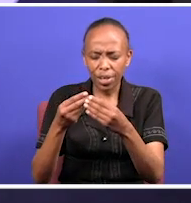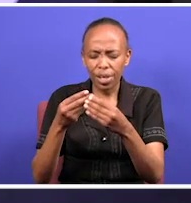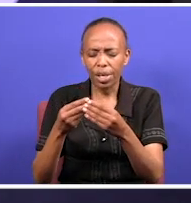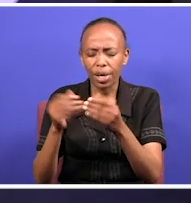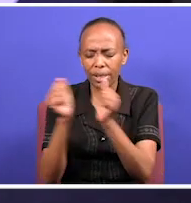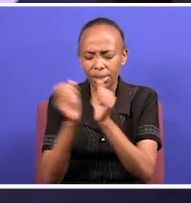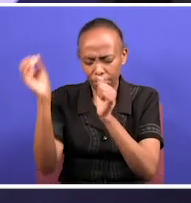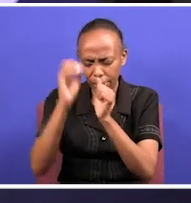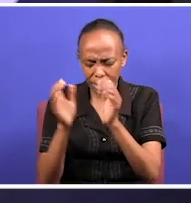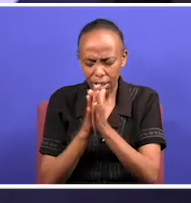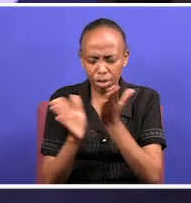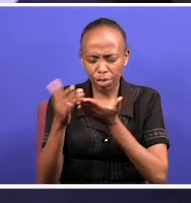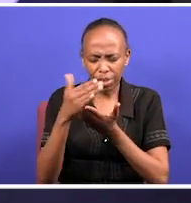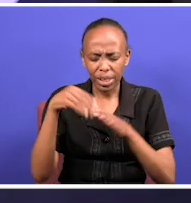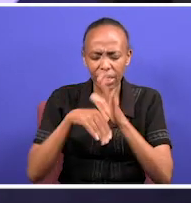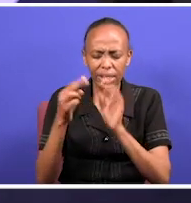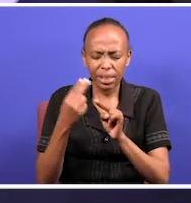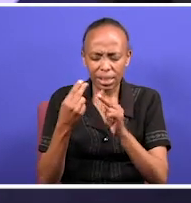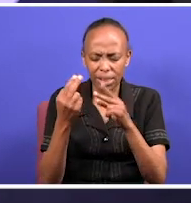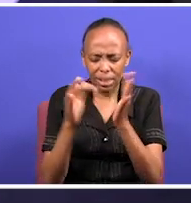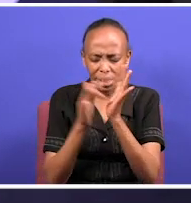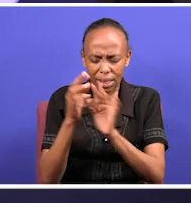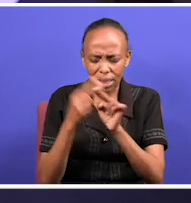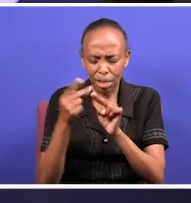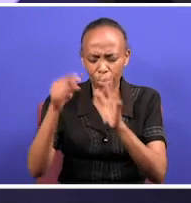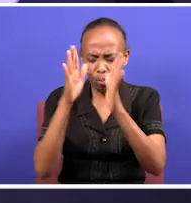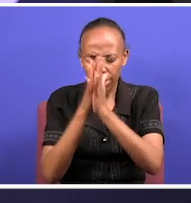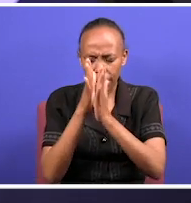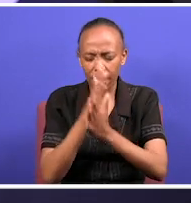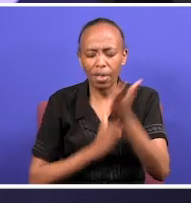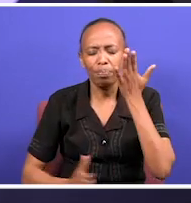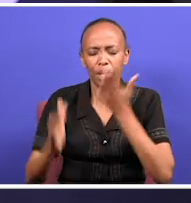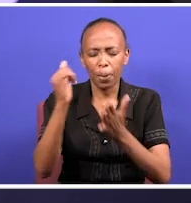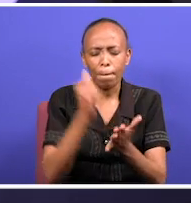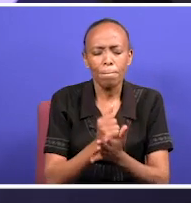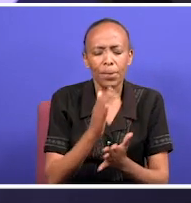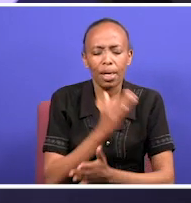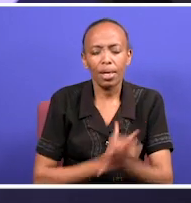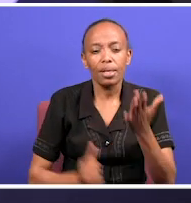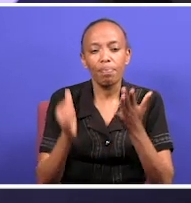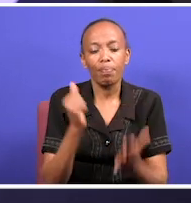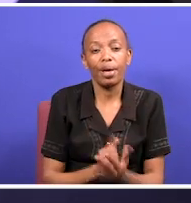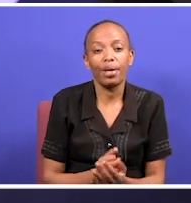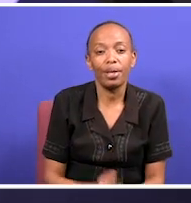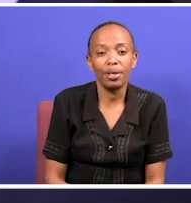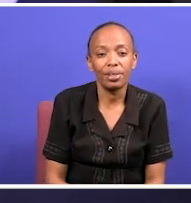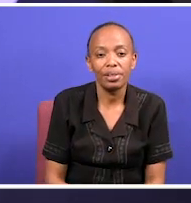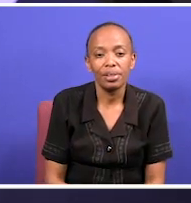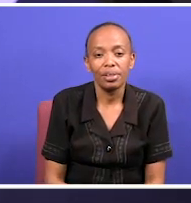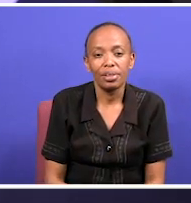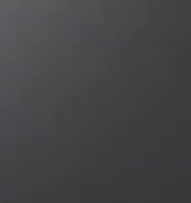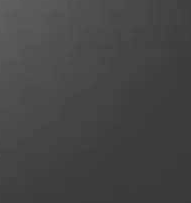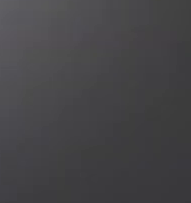of our tithes and our offerings. In Jesus' name we pray. Amen and amen.